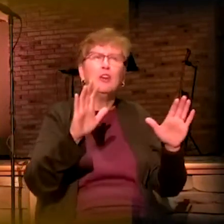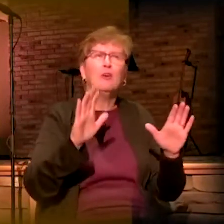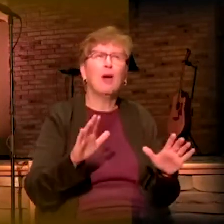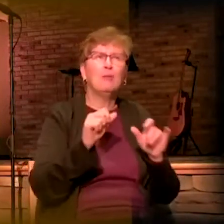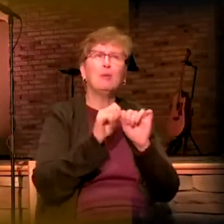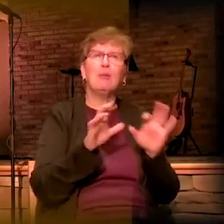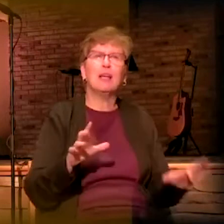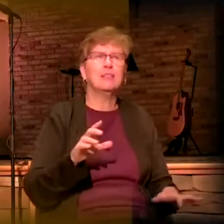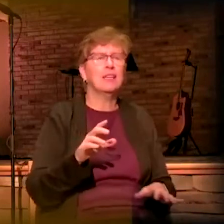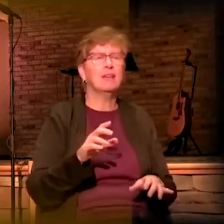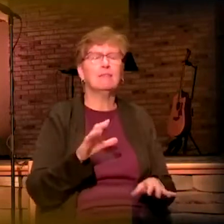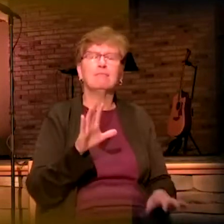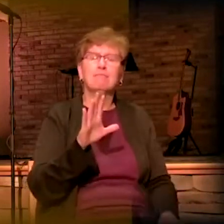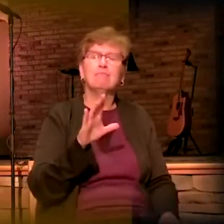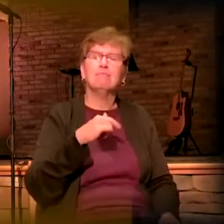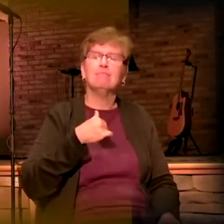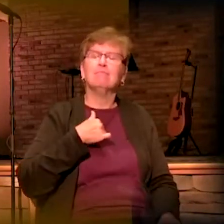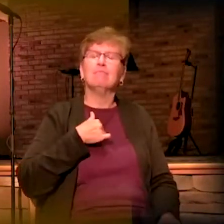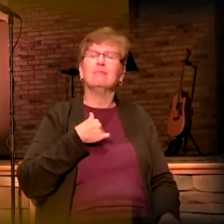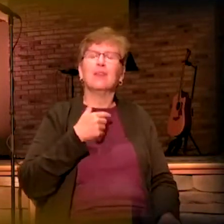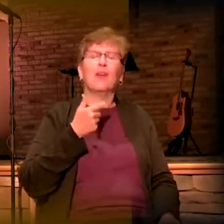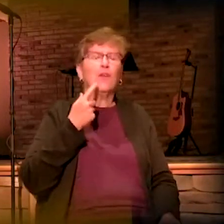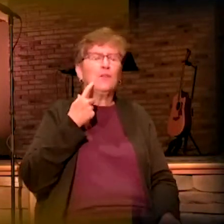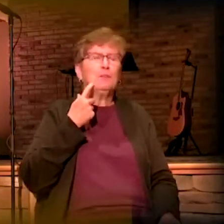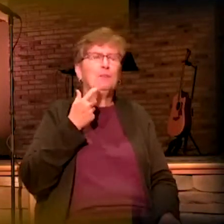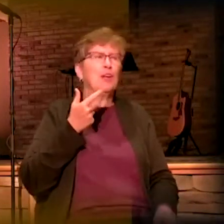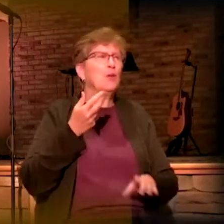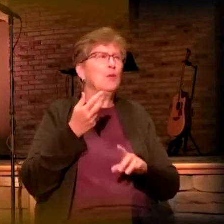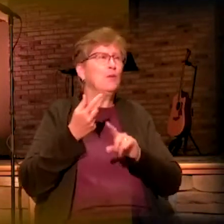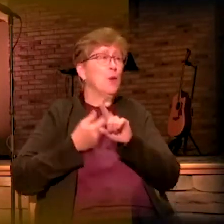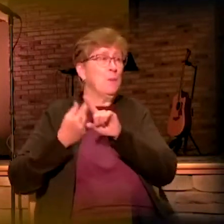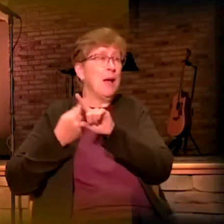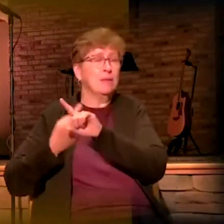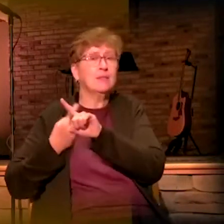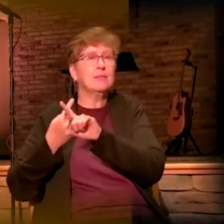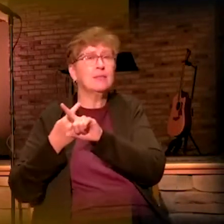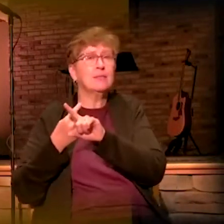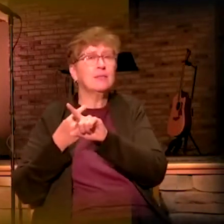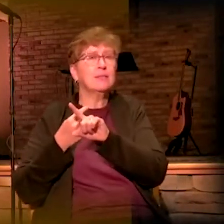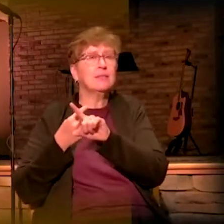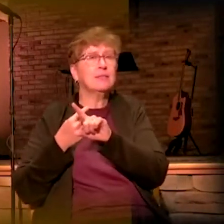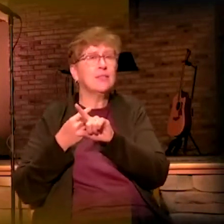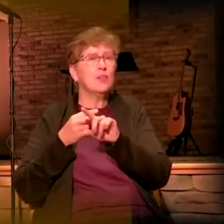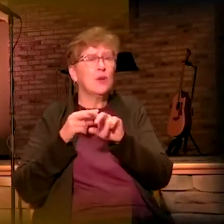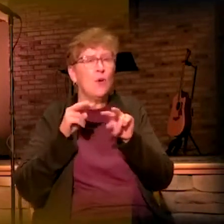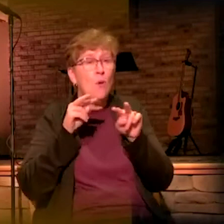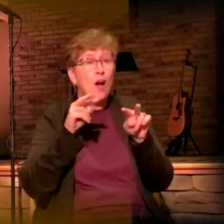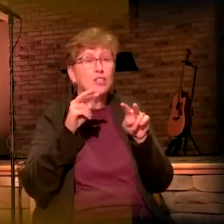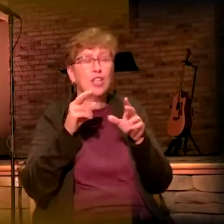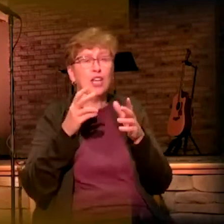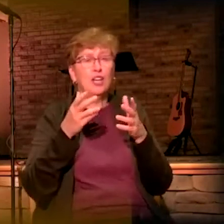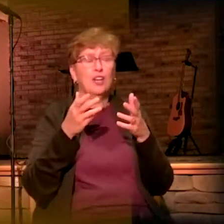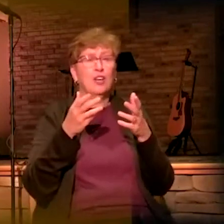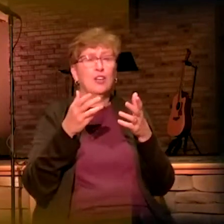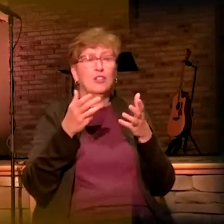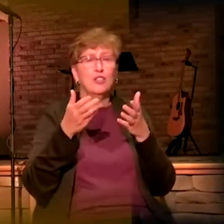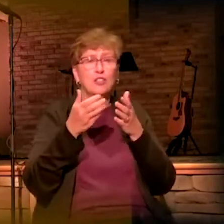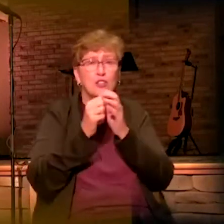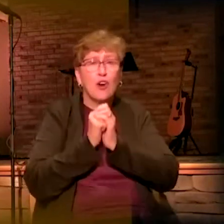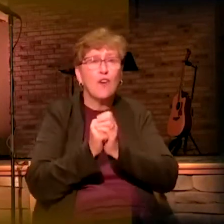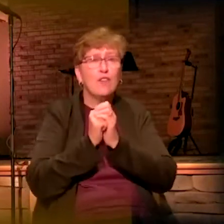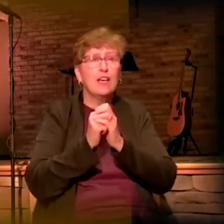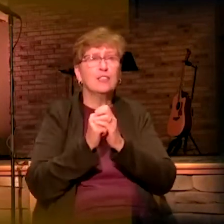wrong, these past few months, being able to watch the services online. We praise God for